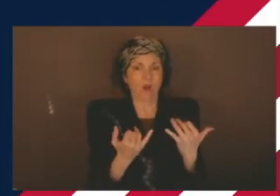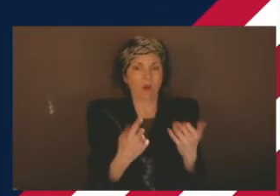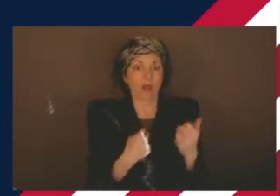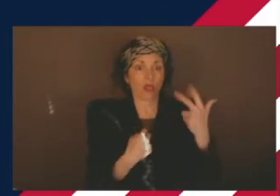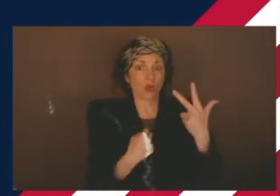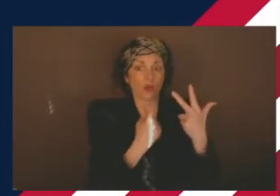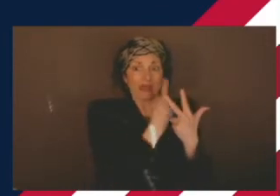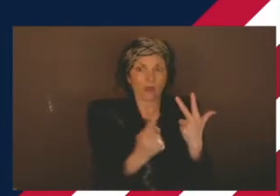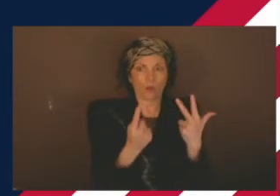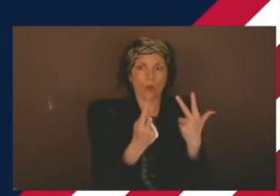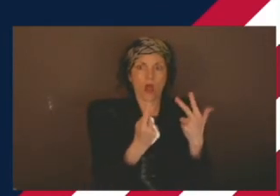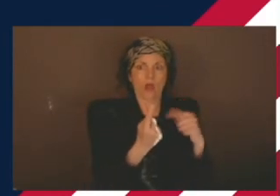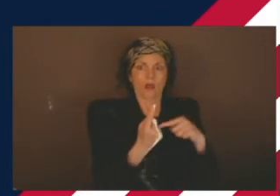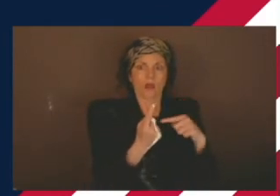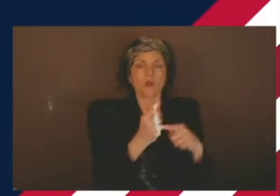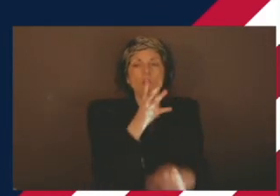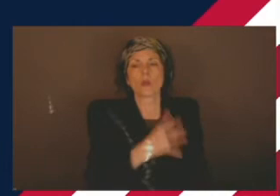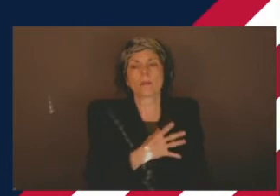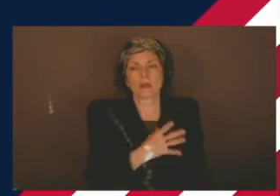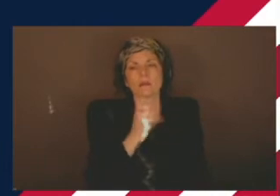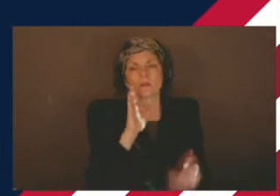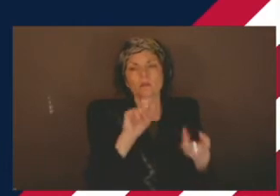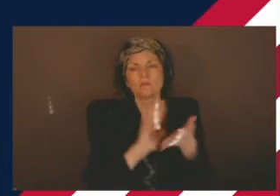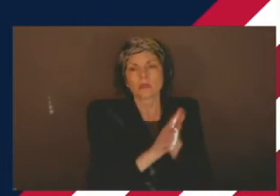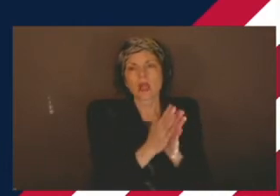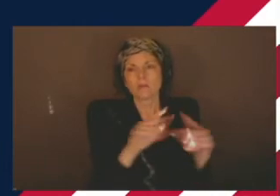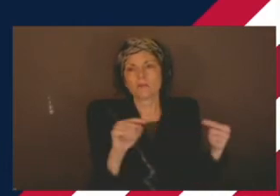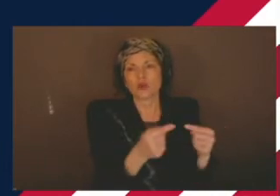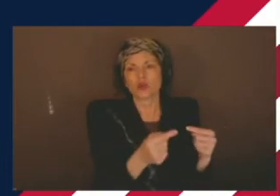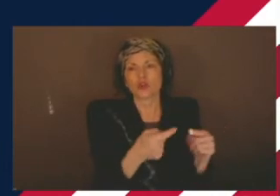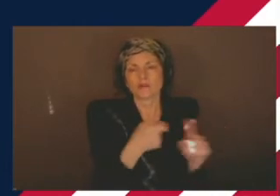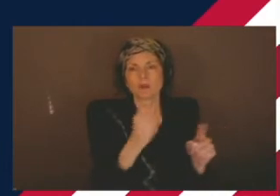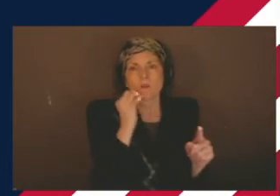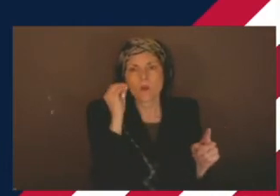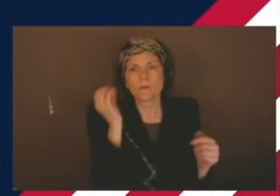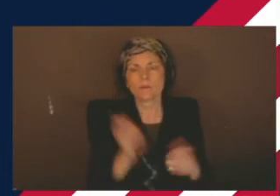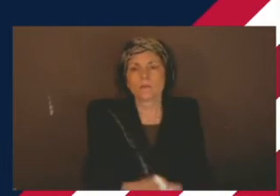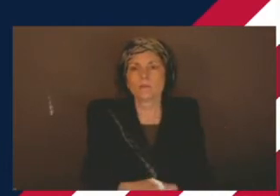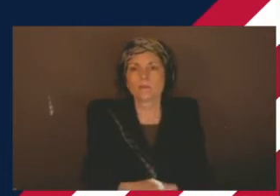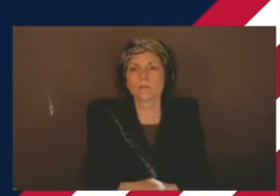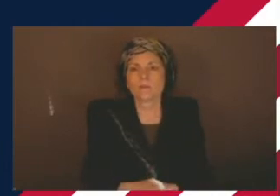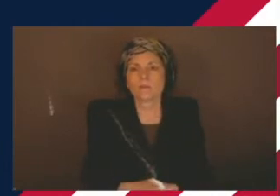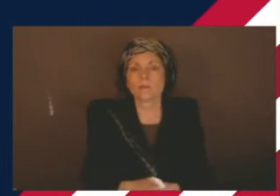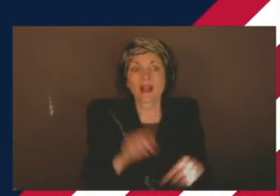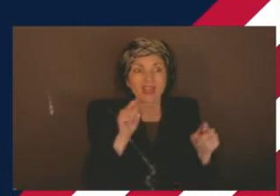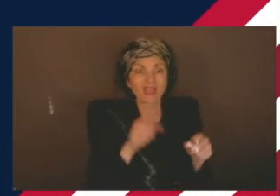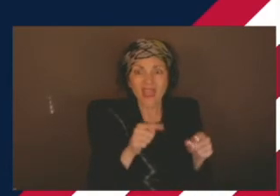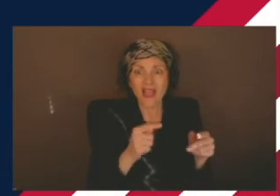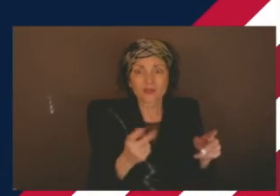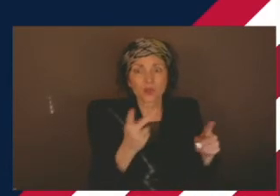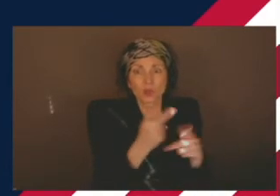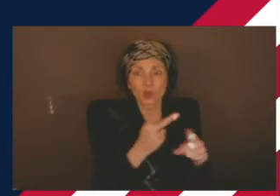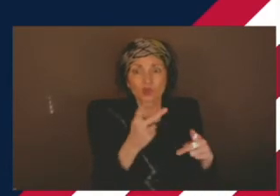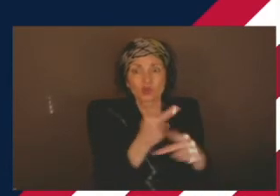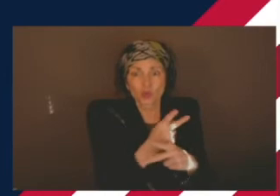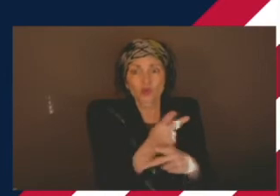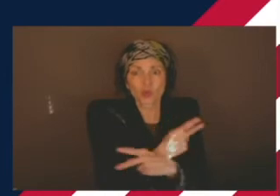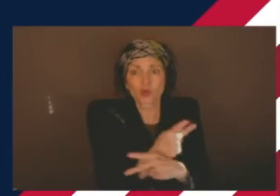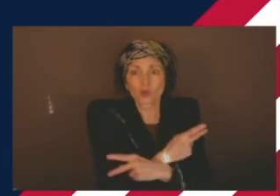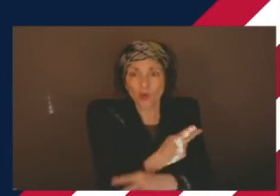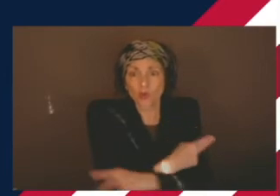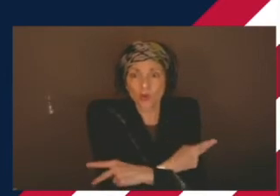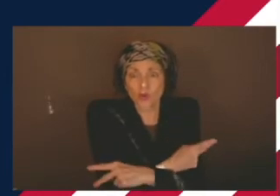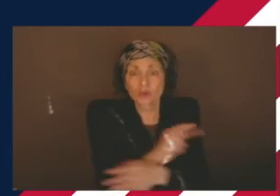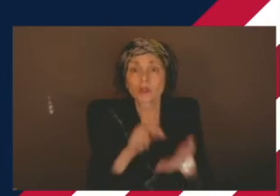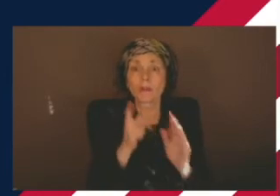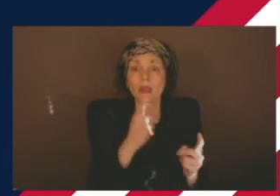who are victims of domestic violence homicide. Those numbers are closing in on us as 2020 progresses. We cannot afford to sit on that